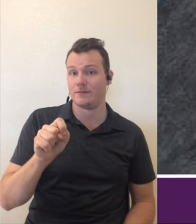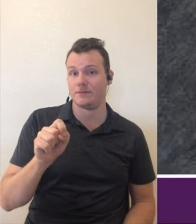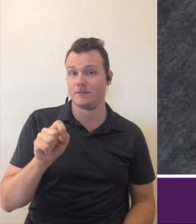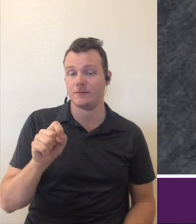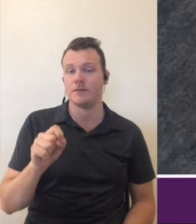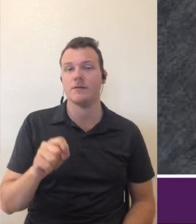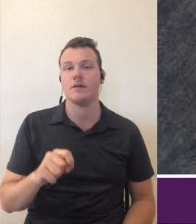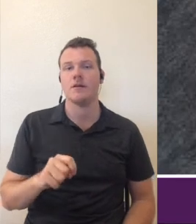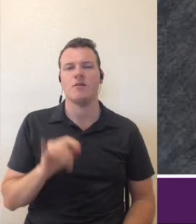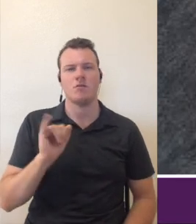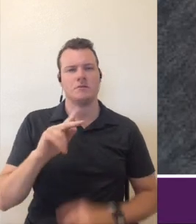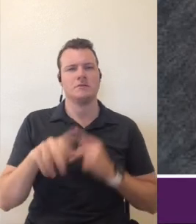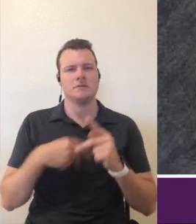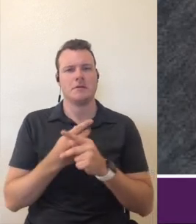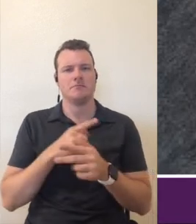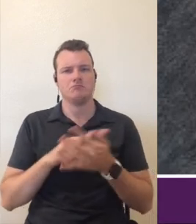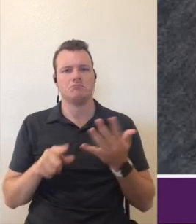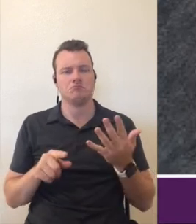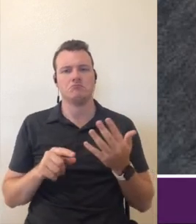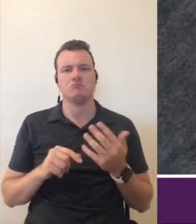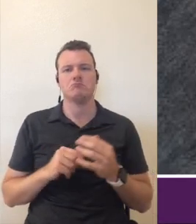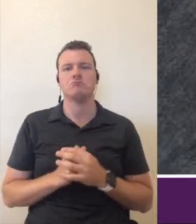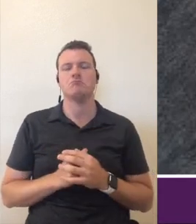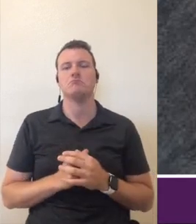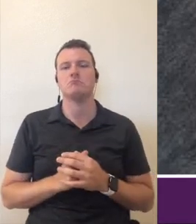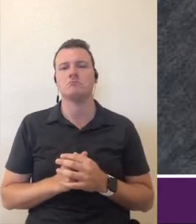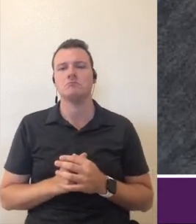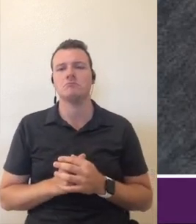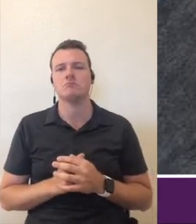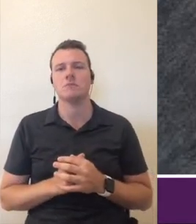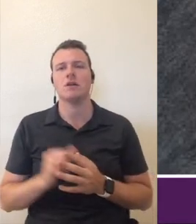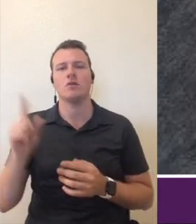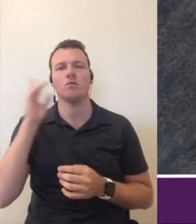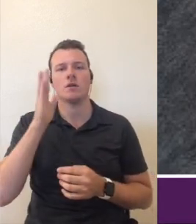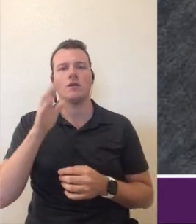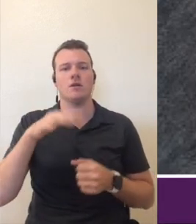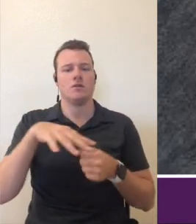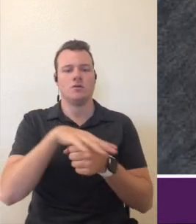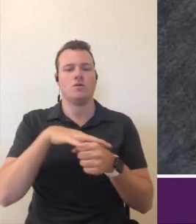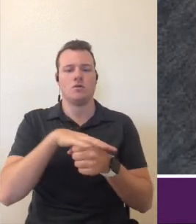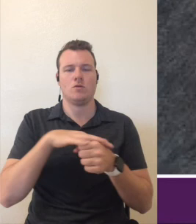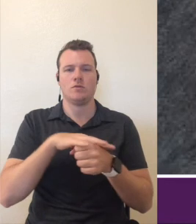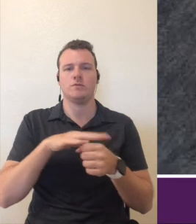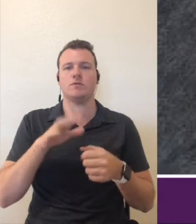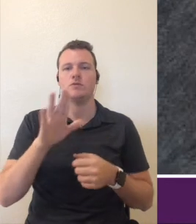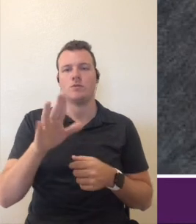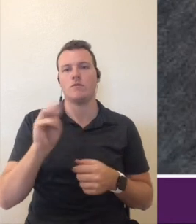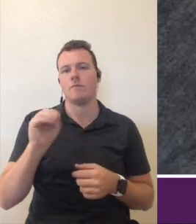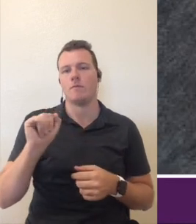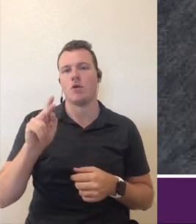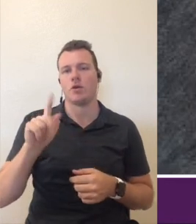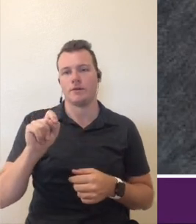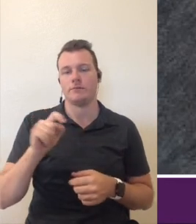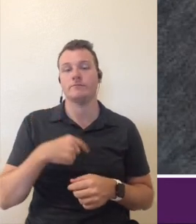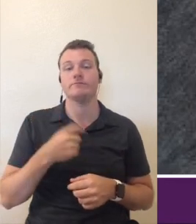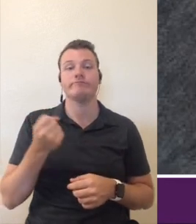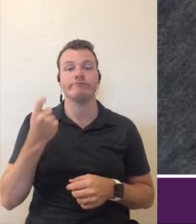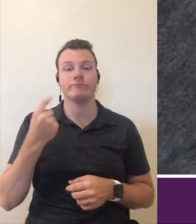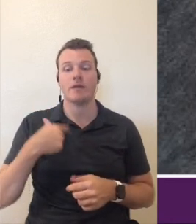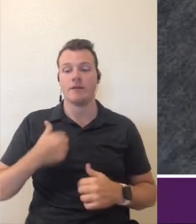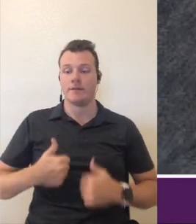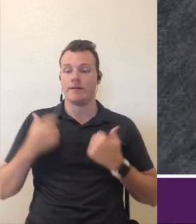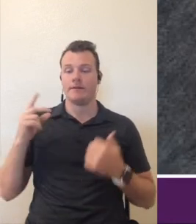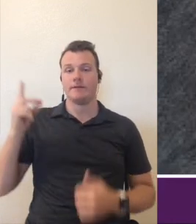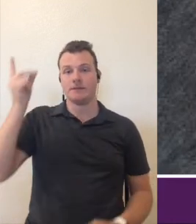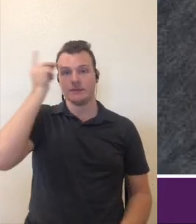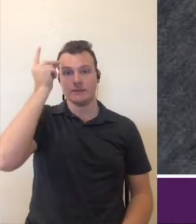initial costs, so for example, the rent that you're going to pay, those kinds of things are going to be localized